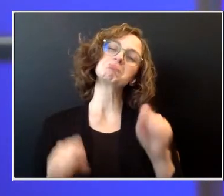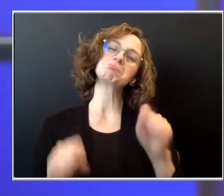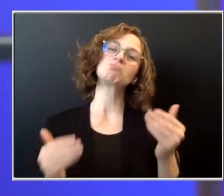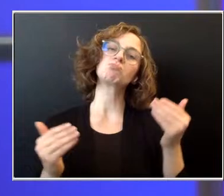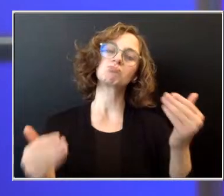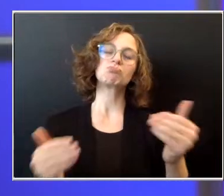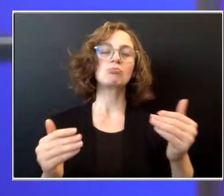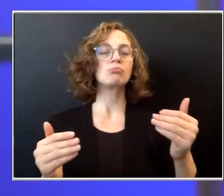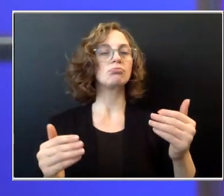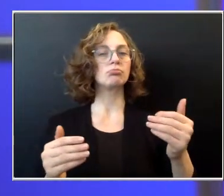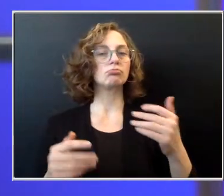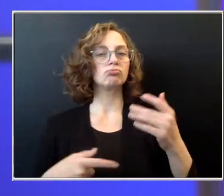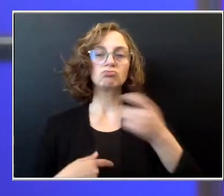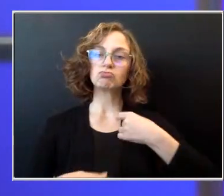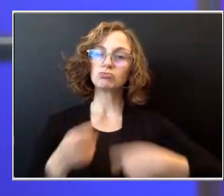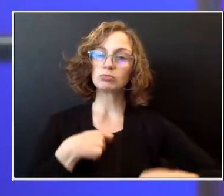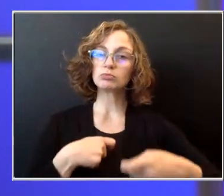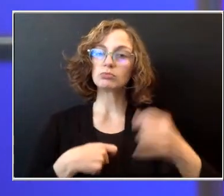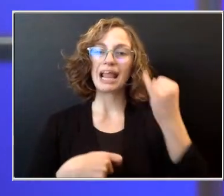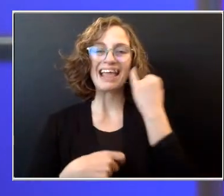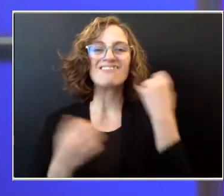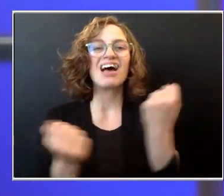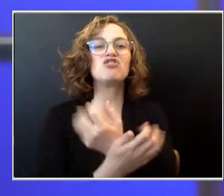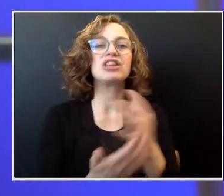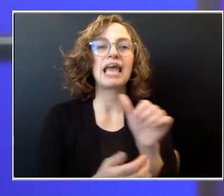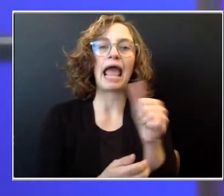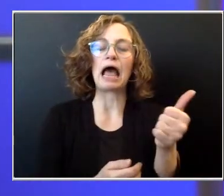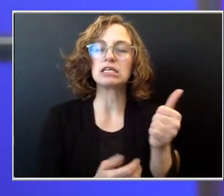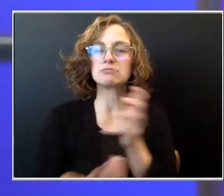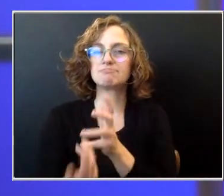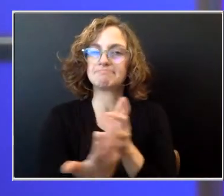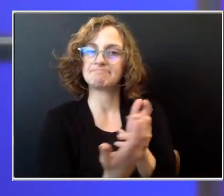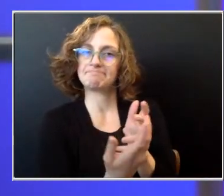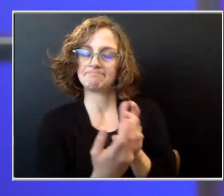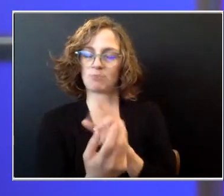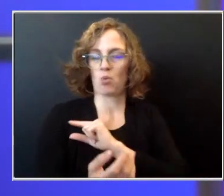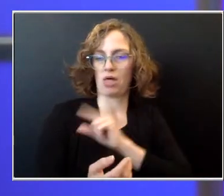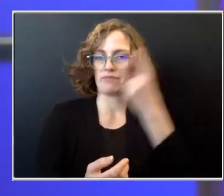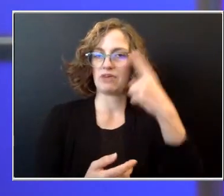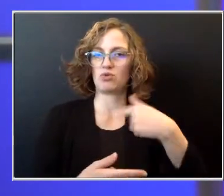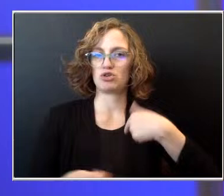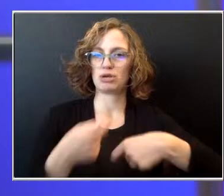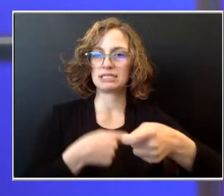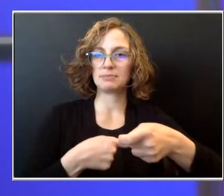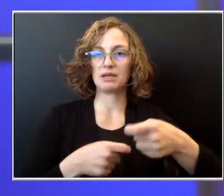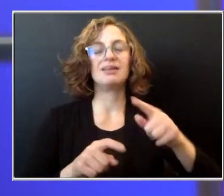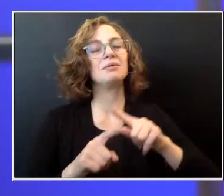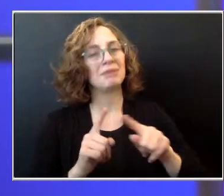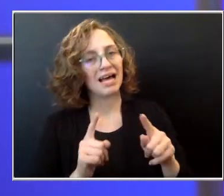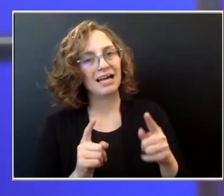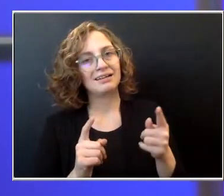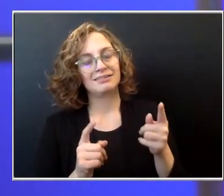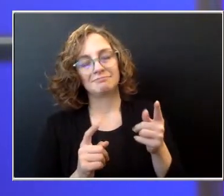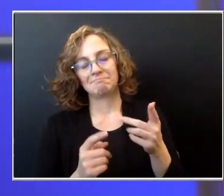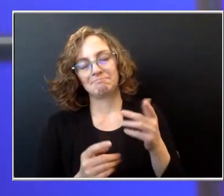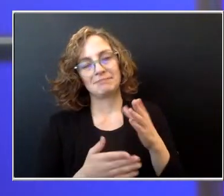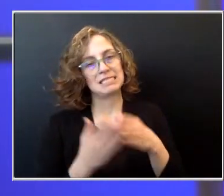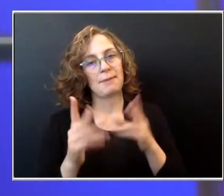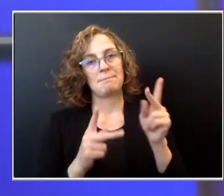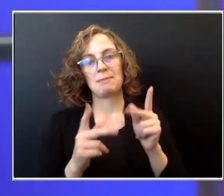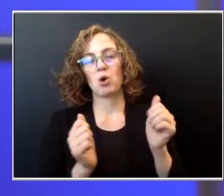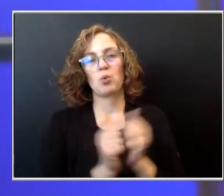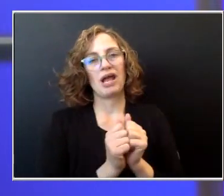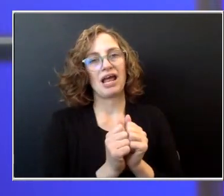other characteristics are suitable for transplant. But there certainly are people, you think of people with malignancies, people who've had